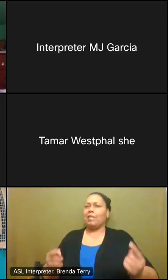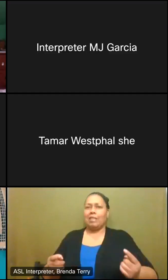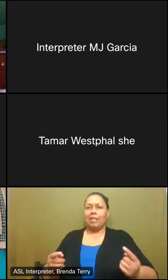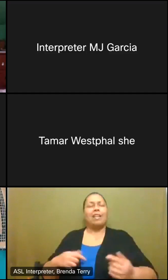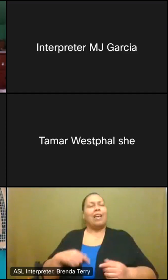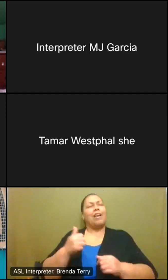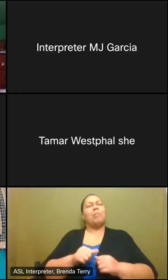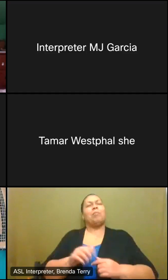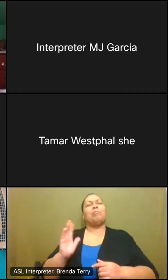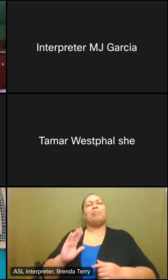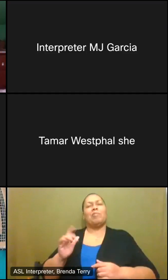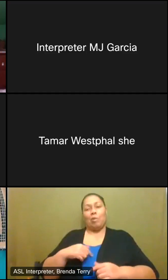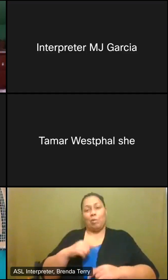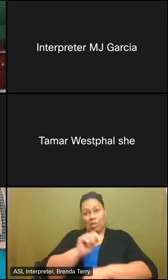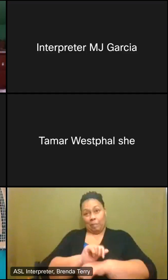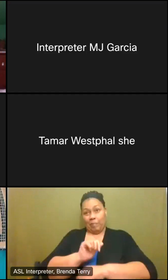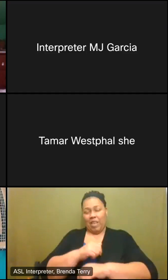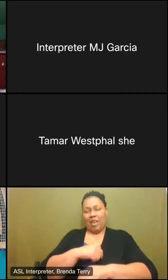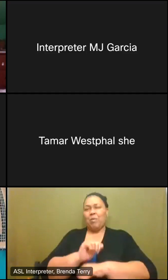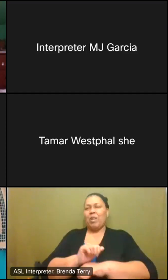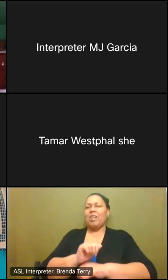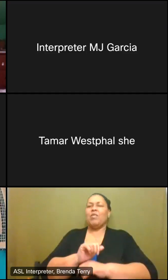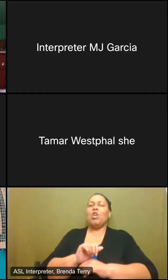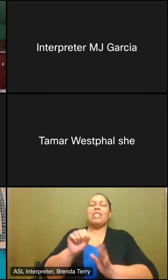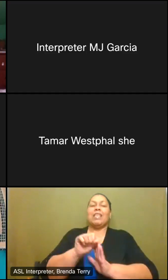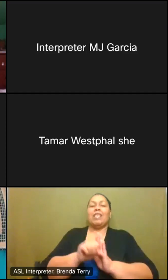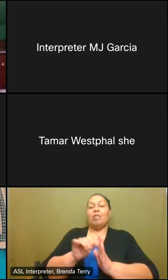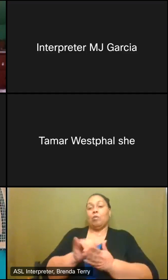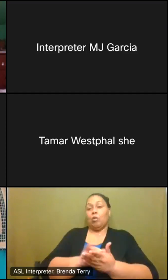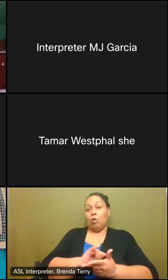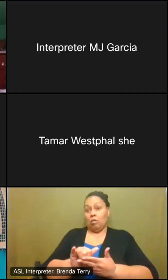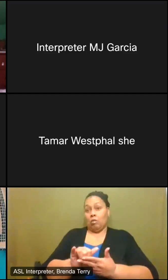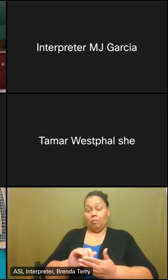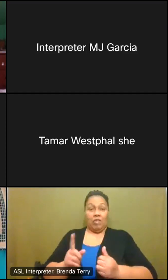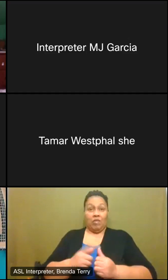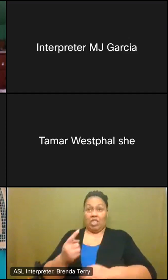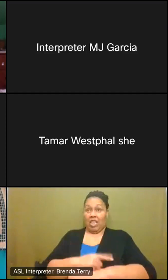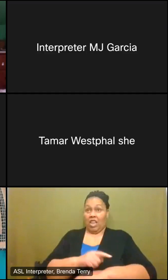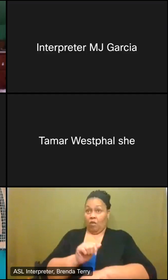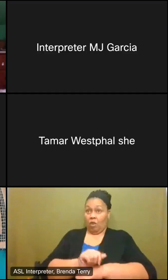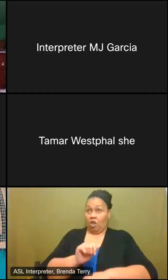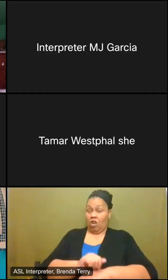job that I had working for the state of New York, and my very first day of work,